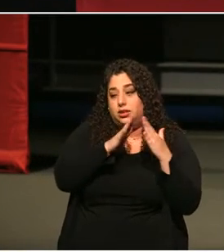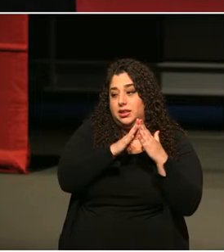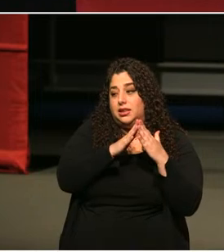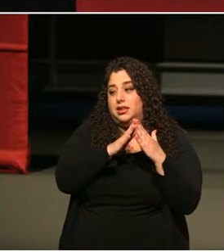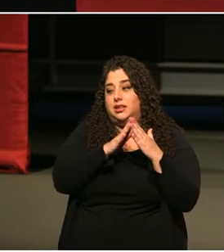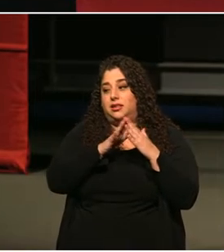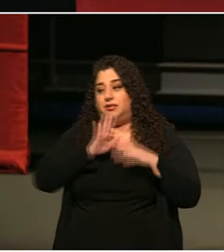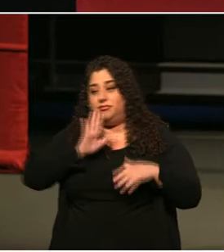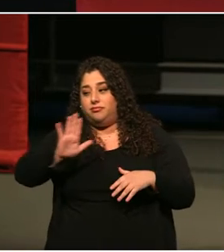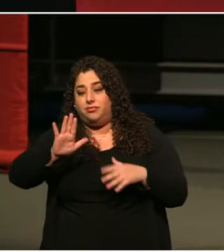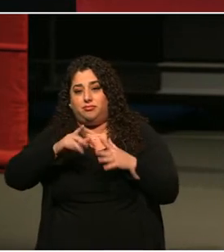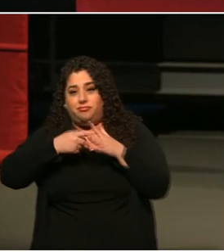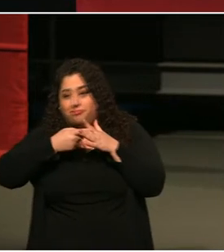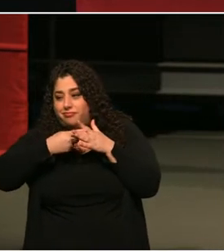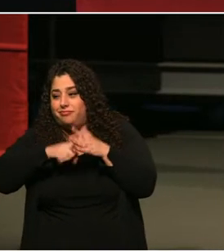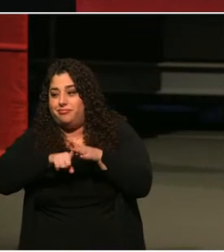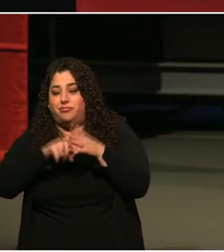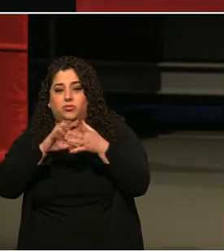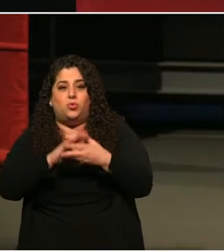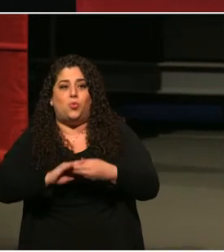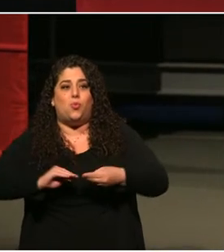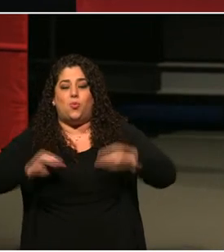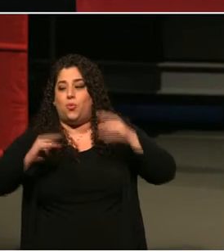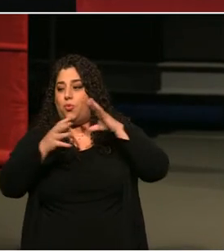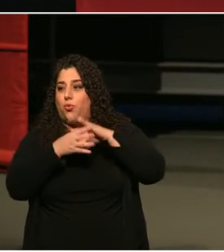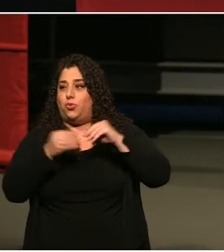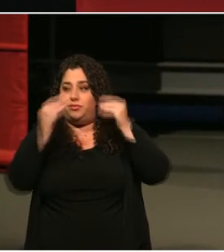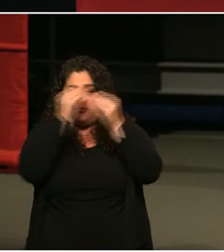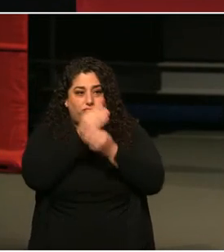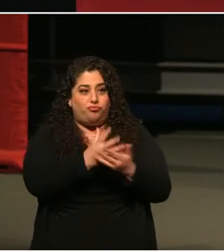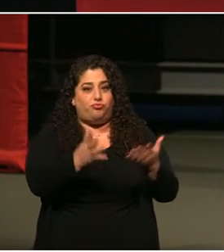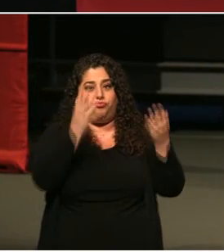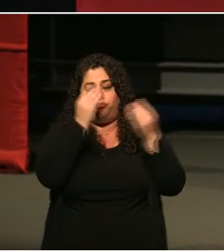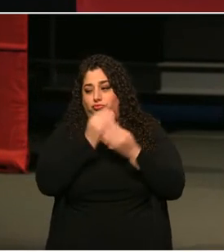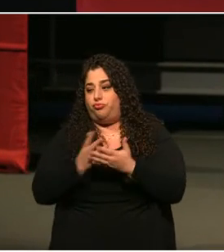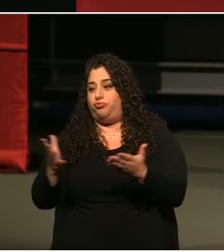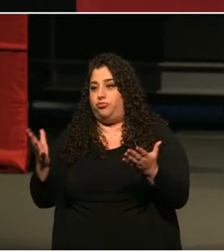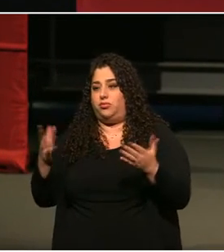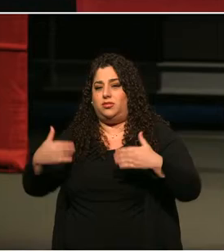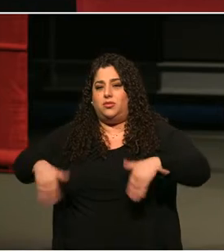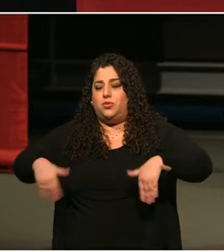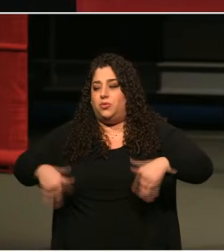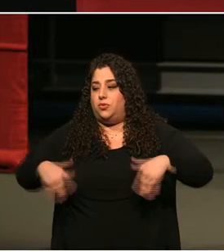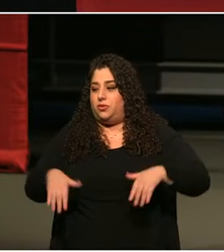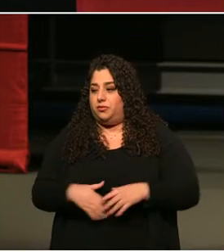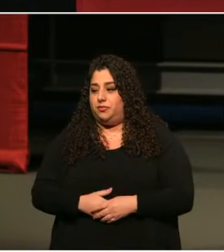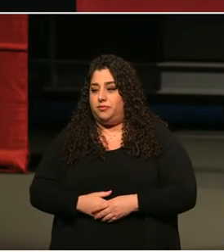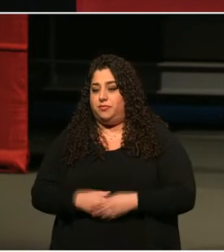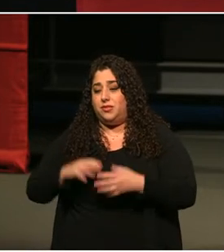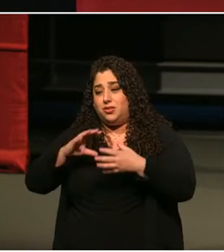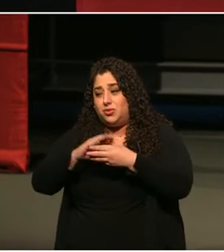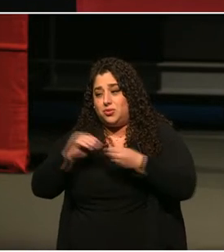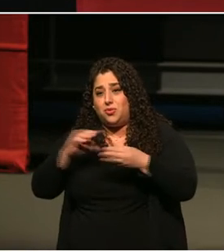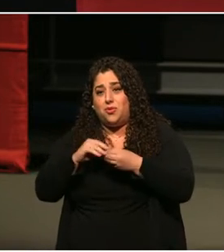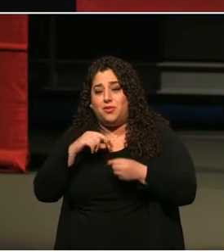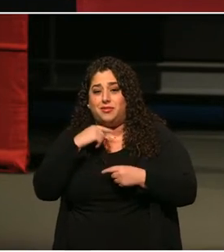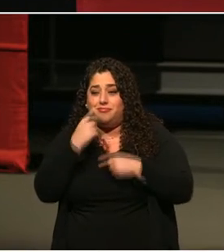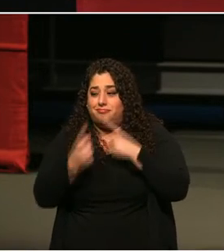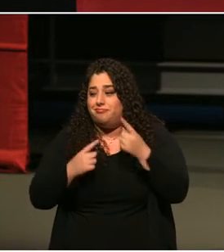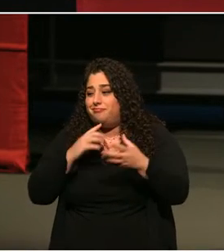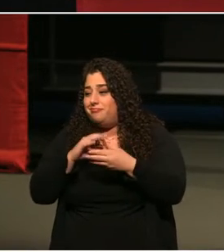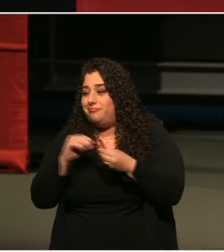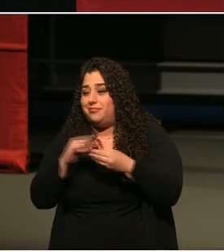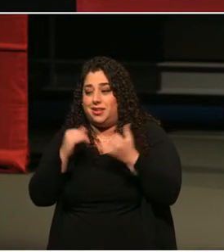end today. Through initiatives like the launch of the Academy's Indigenous Alliance, led by members Bird Running Water and